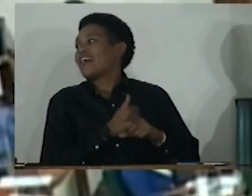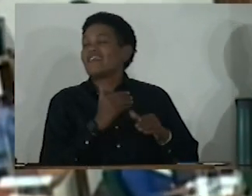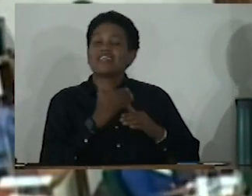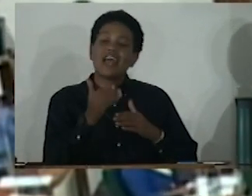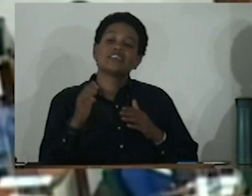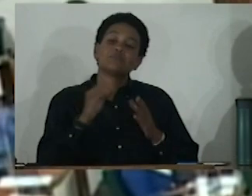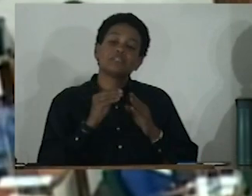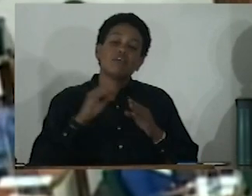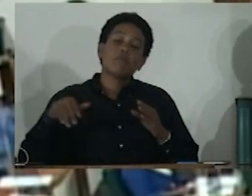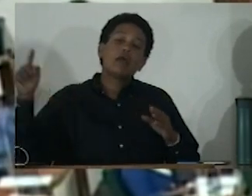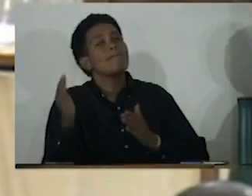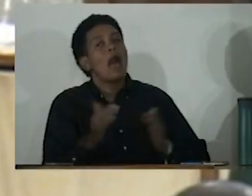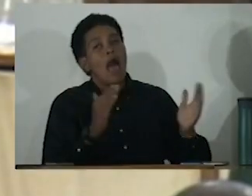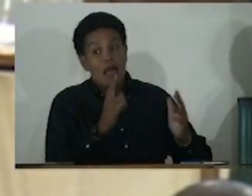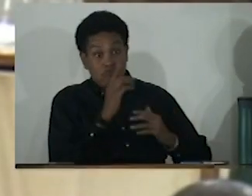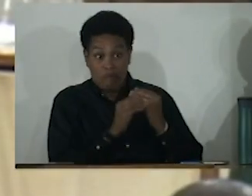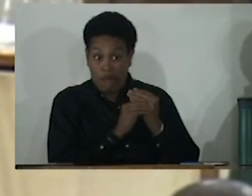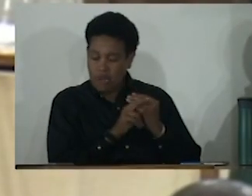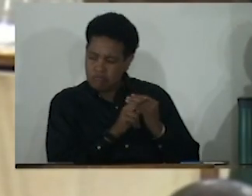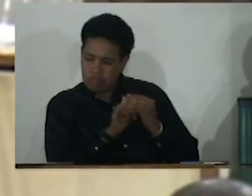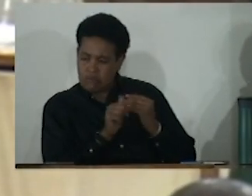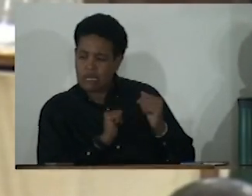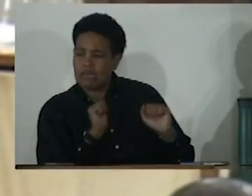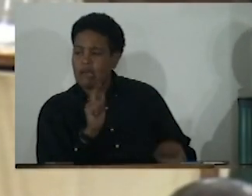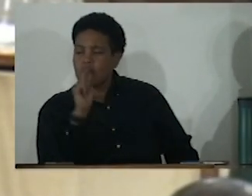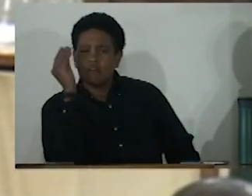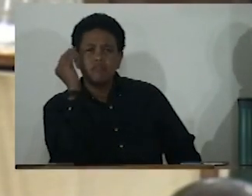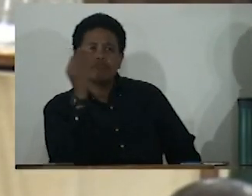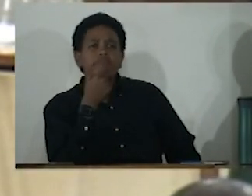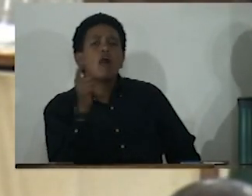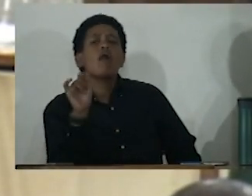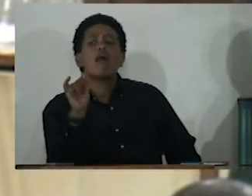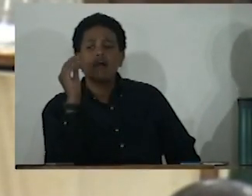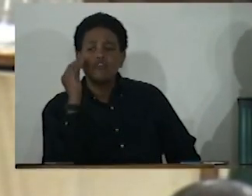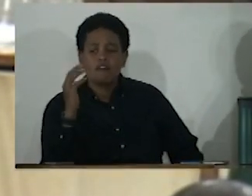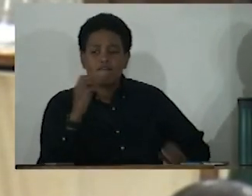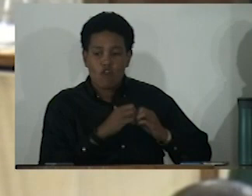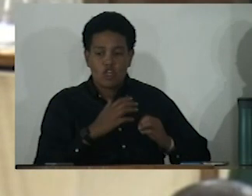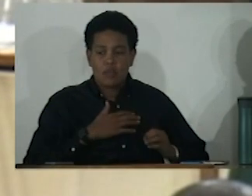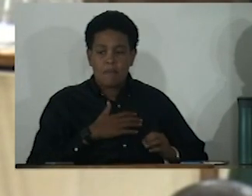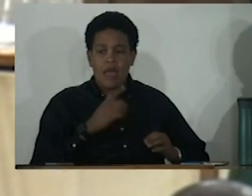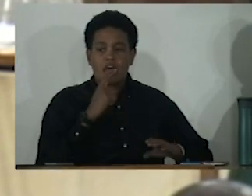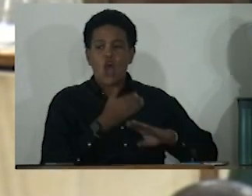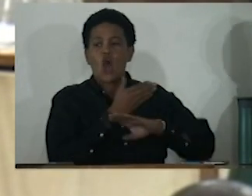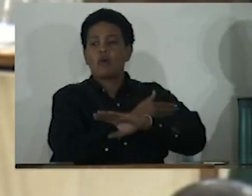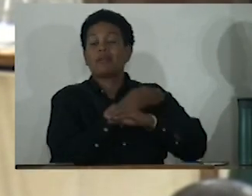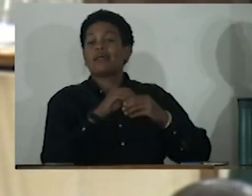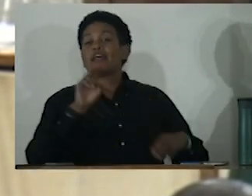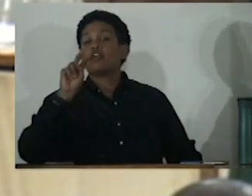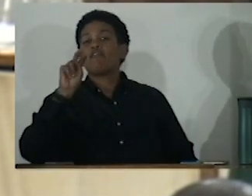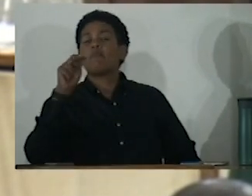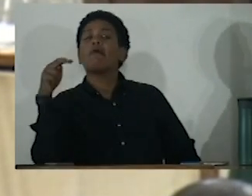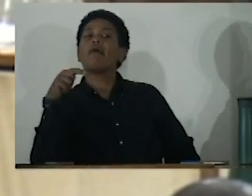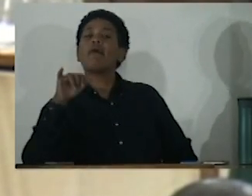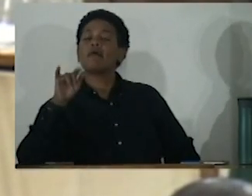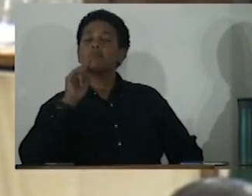COVID-19 vaccine locally. I can announce, Madam Speaker, that further to my update in November, the